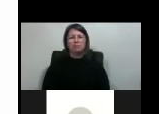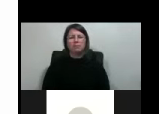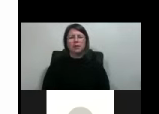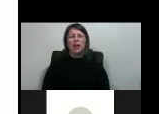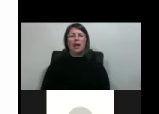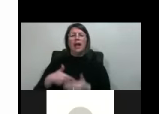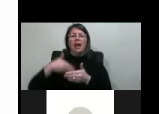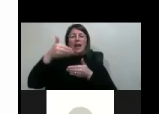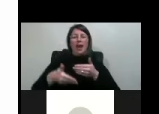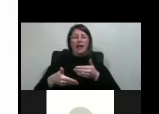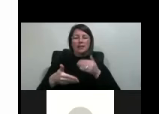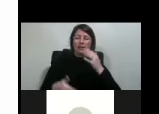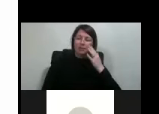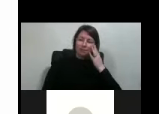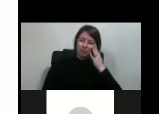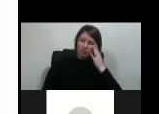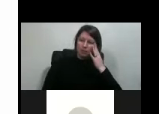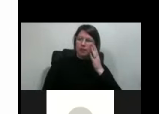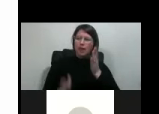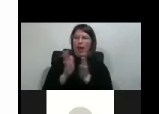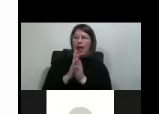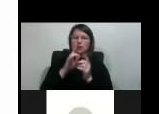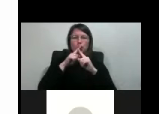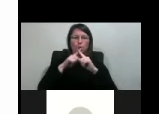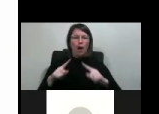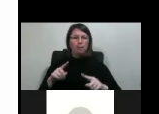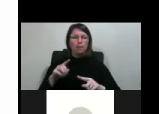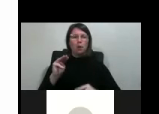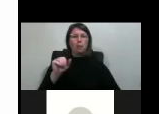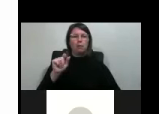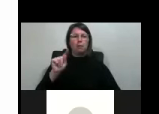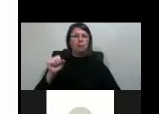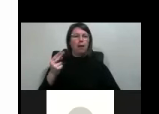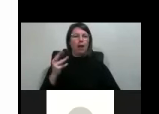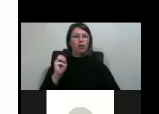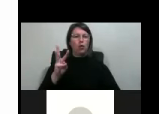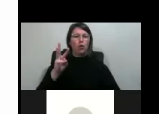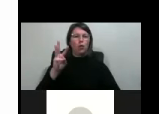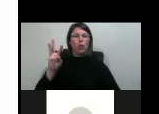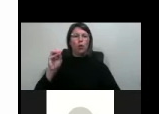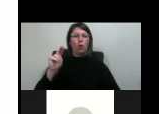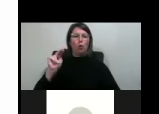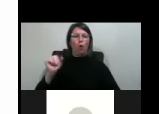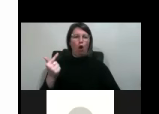Next, I'm going to ask to unmute Matthew Wong. Mr. Wong, I'm going to ask to unmute you.